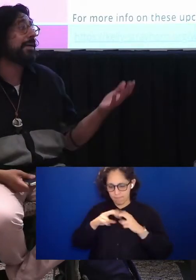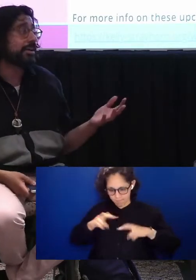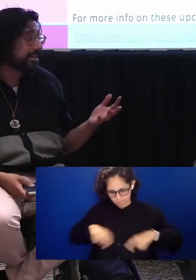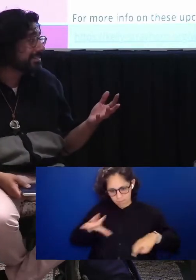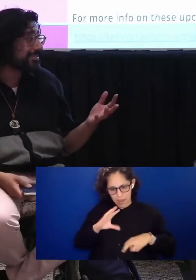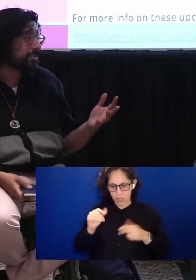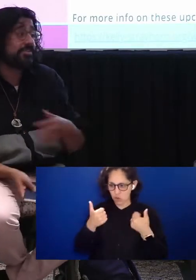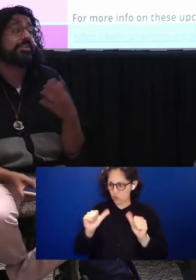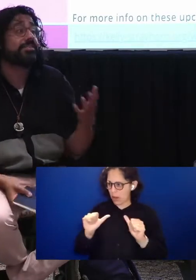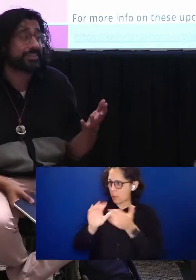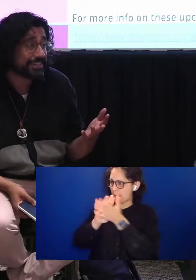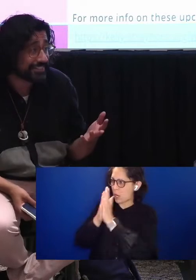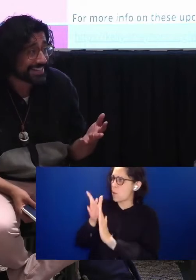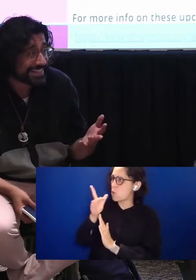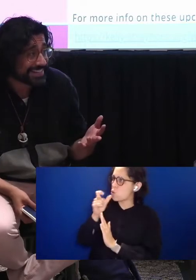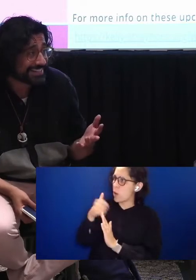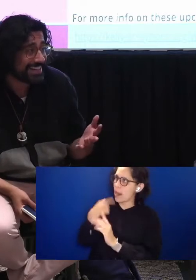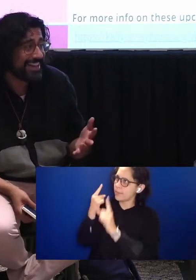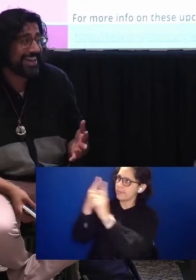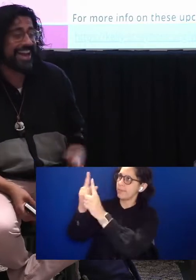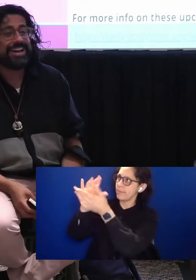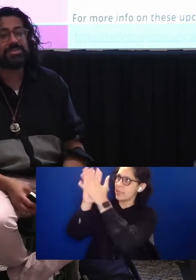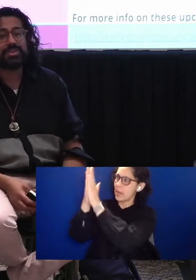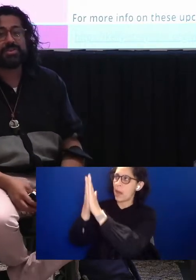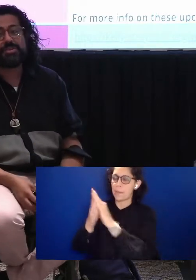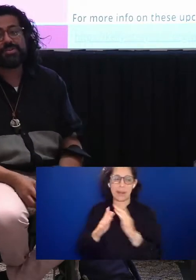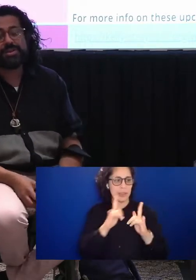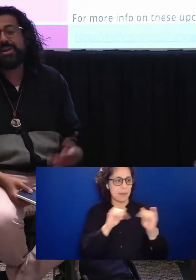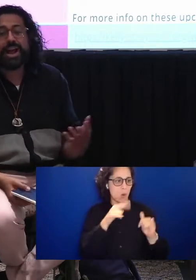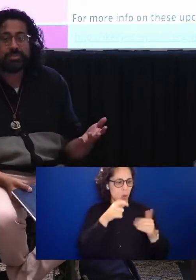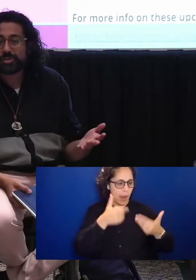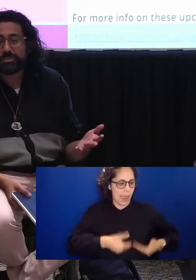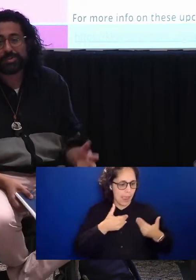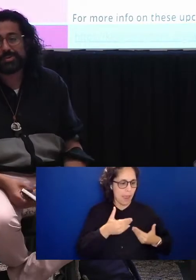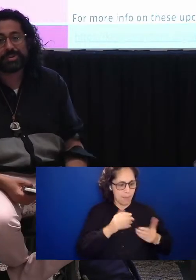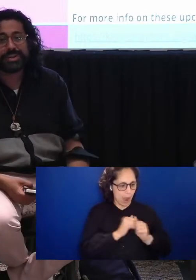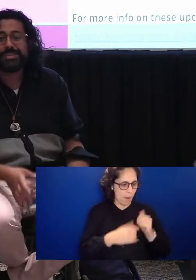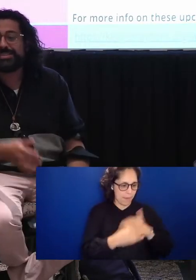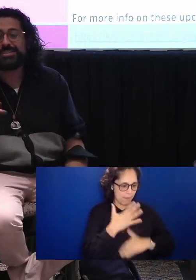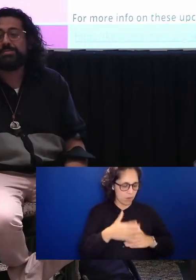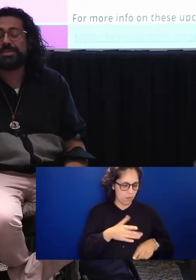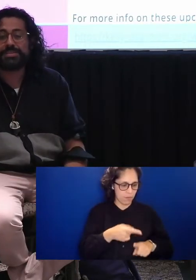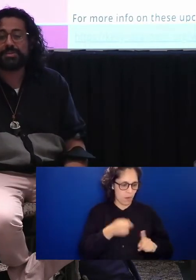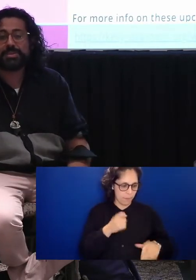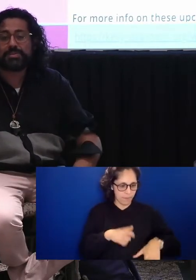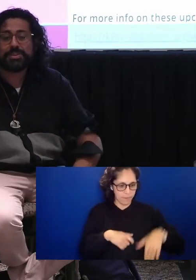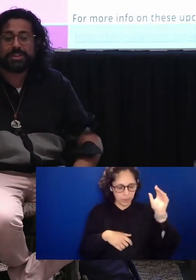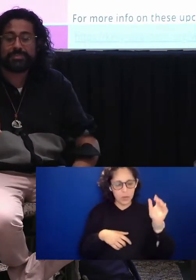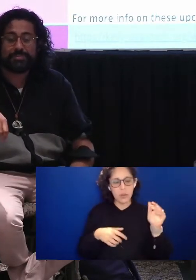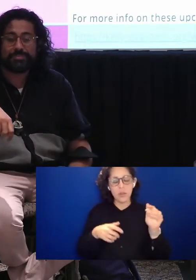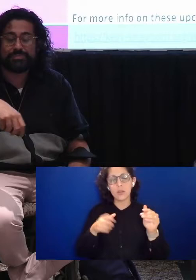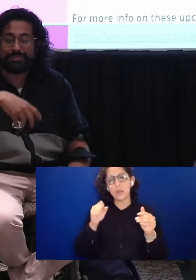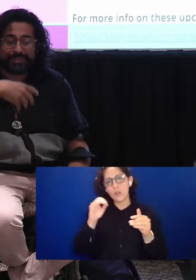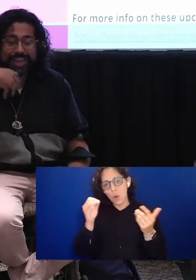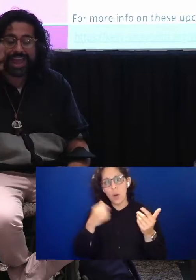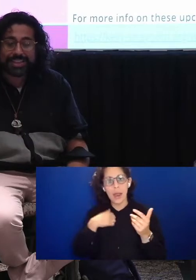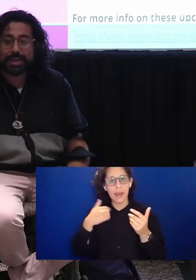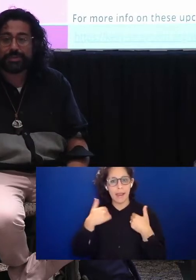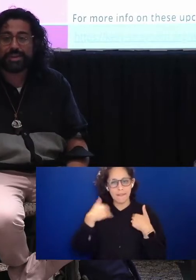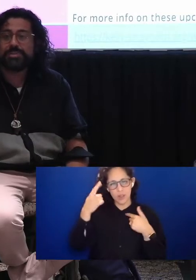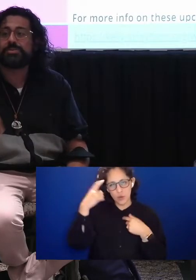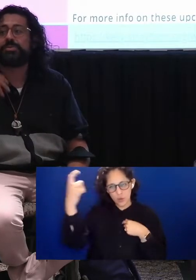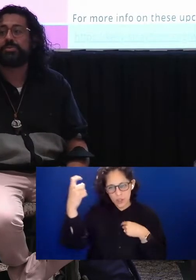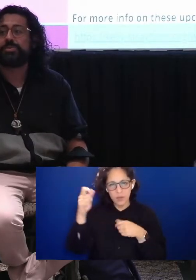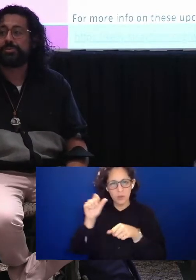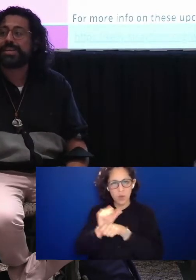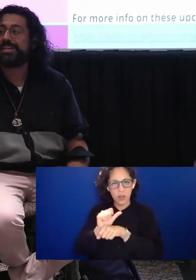things that raised my parents, which are very, very different things. And so, you know, I have a dream about working on The Tempest. As much as I want to, like, hate